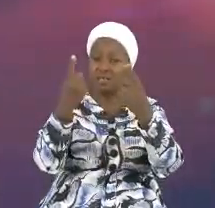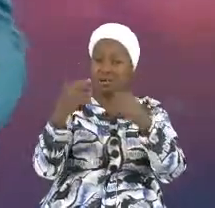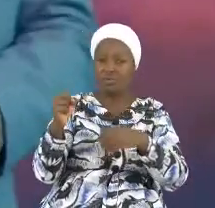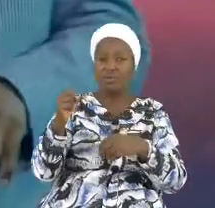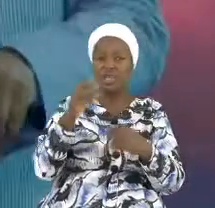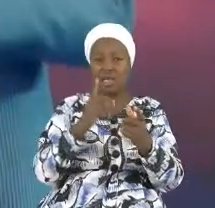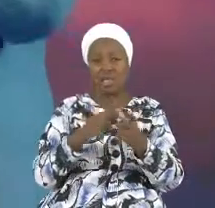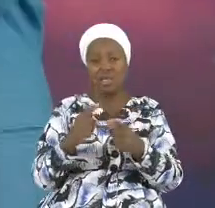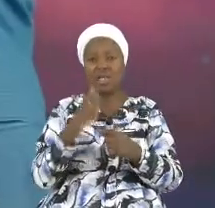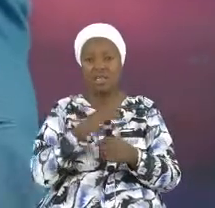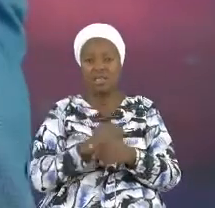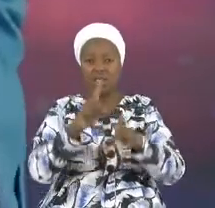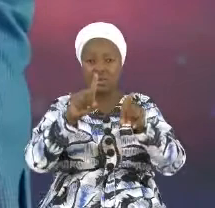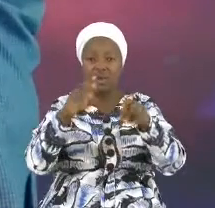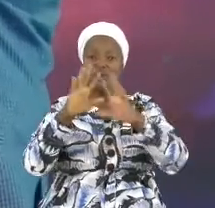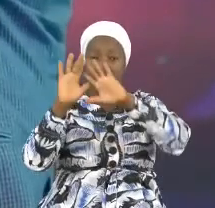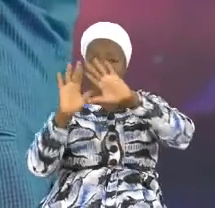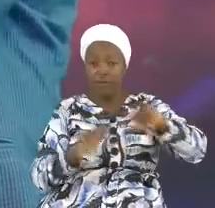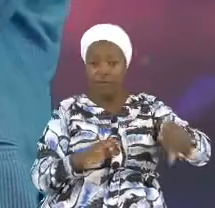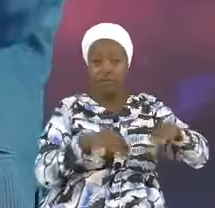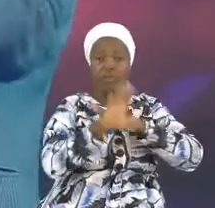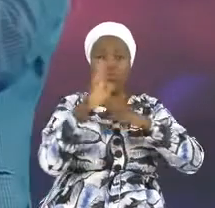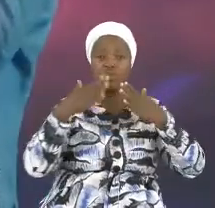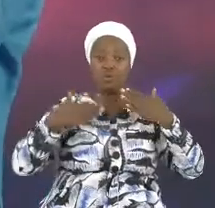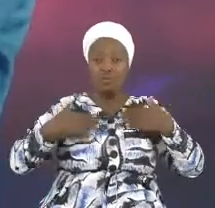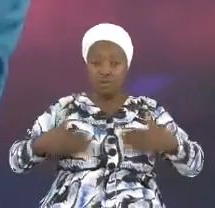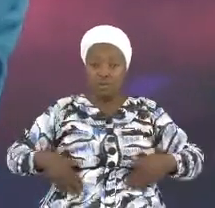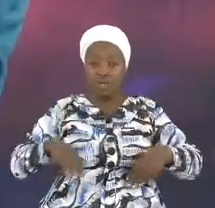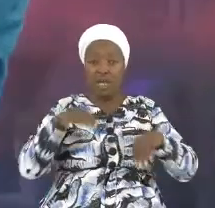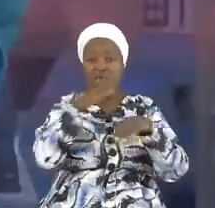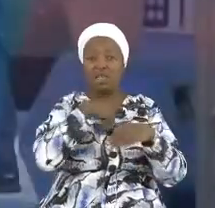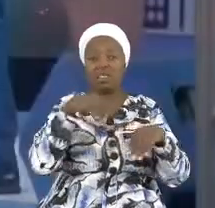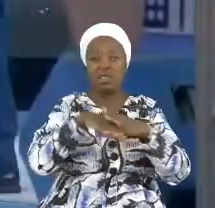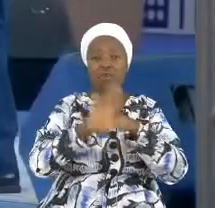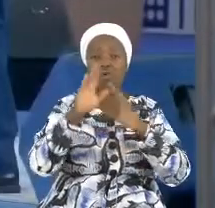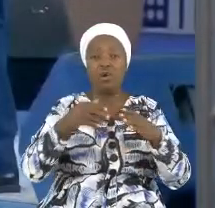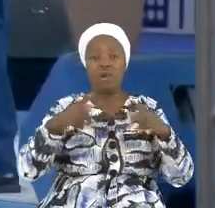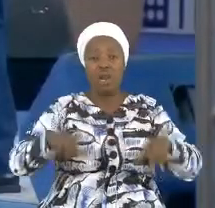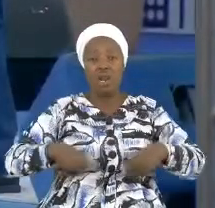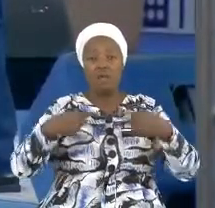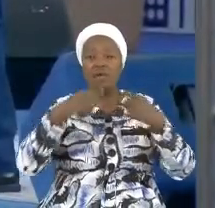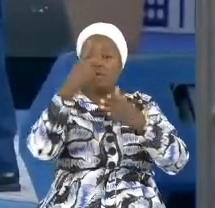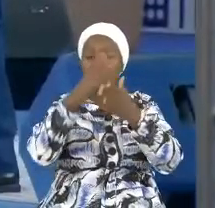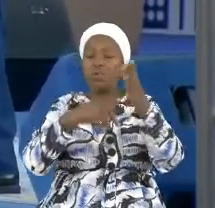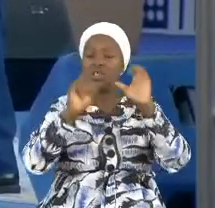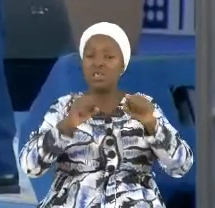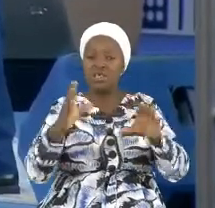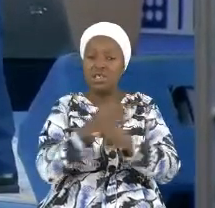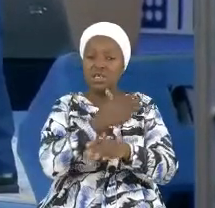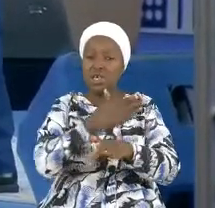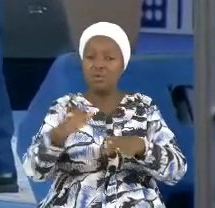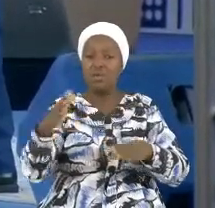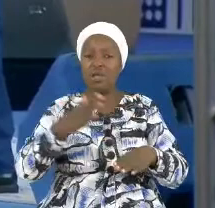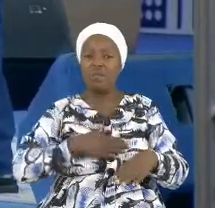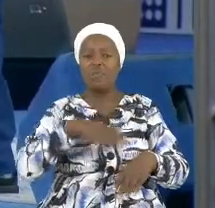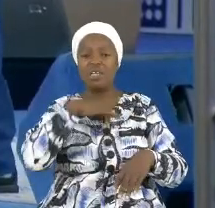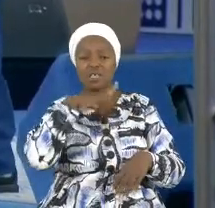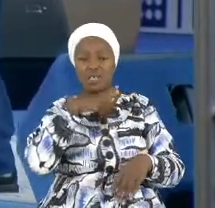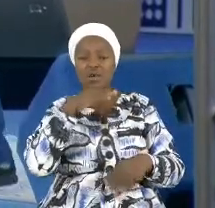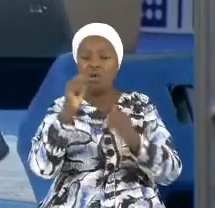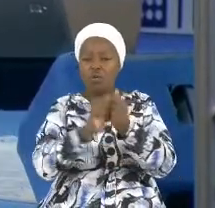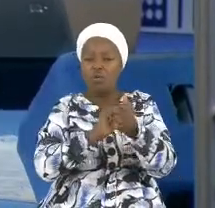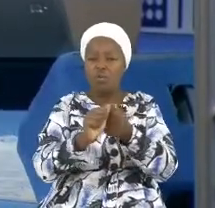into your life. What can take away my stain, wash away all my